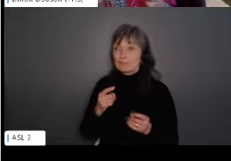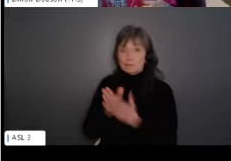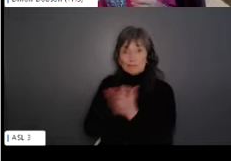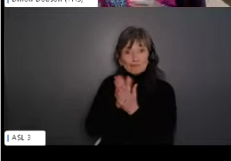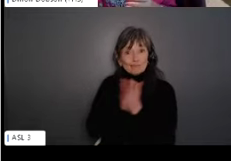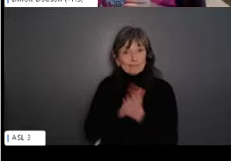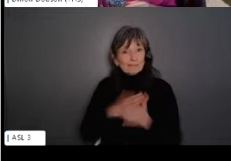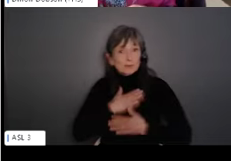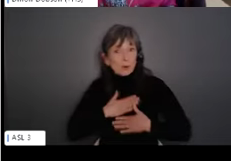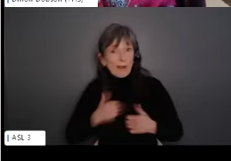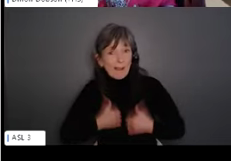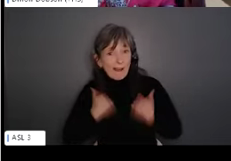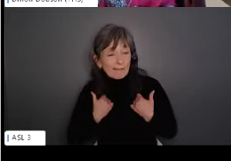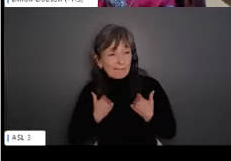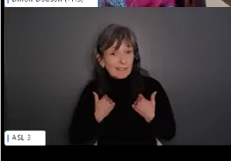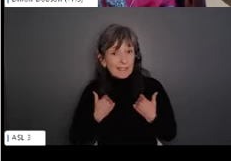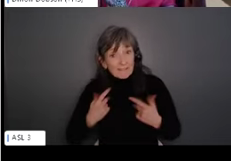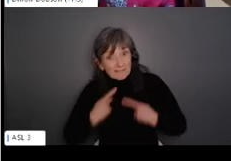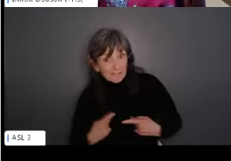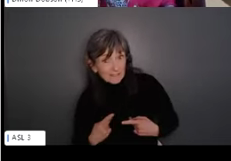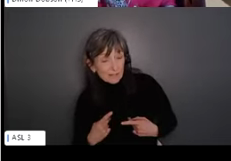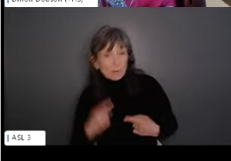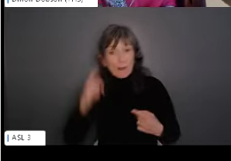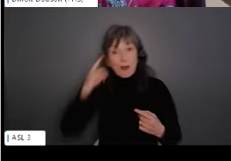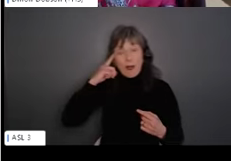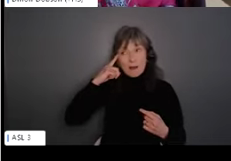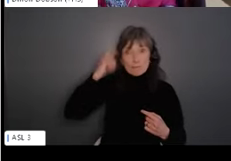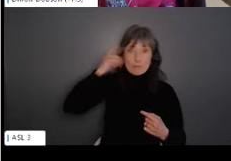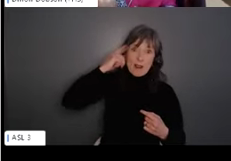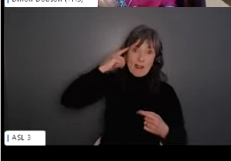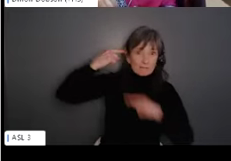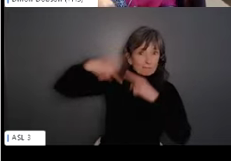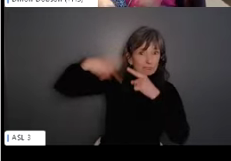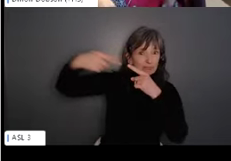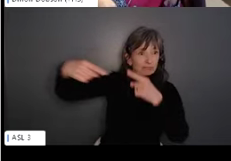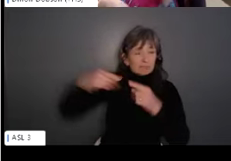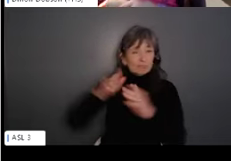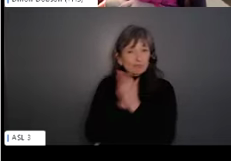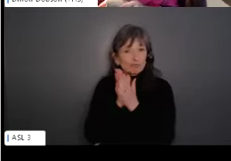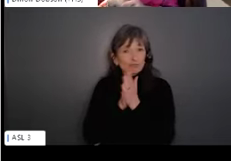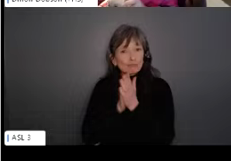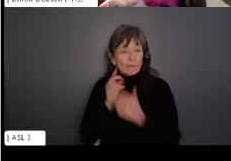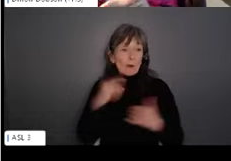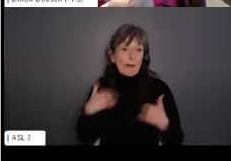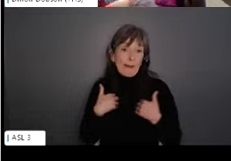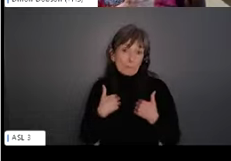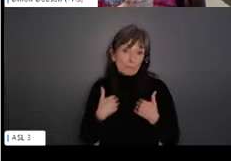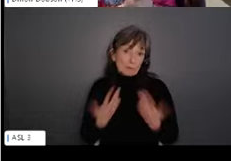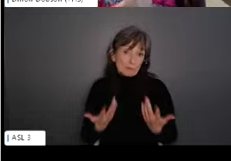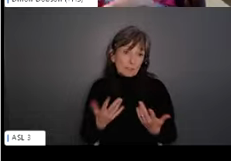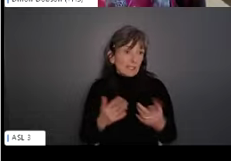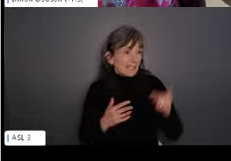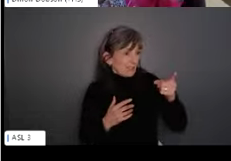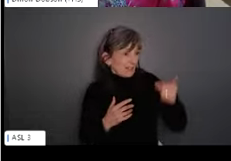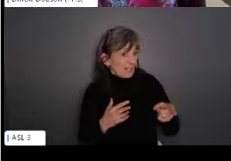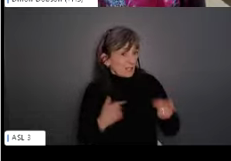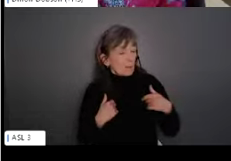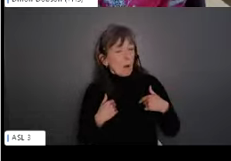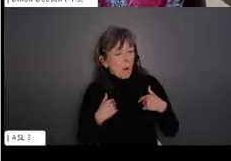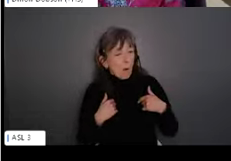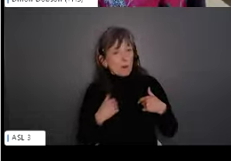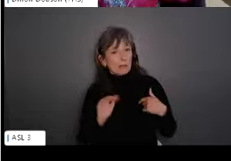ways that are physical, but mentally stimulated and things of that nature. And so this chart might be a bit of a prompt for you to sort of